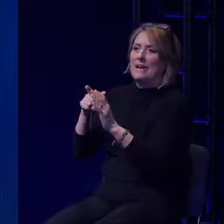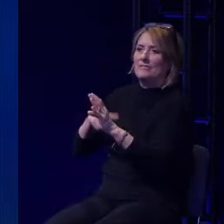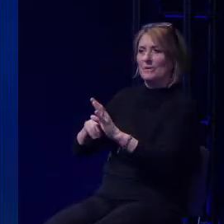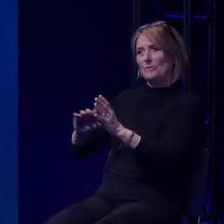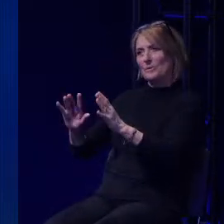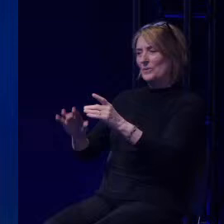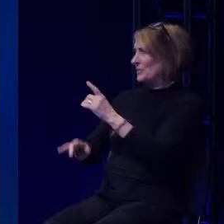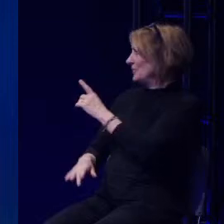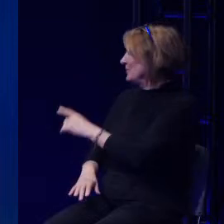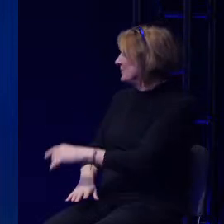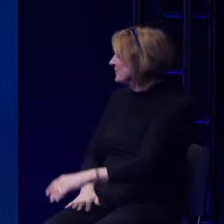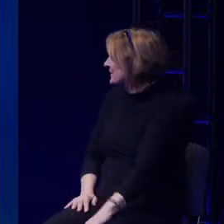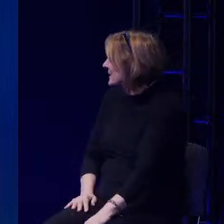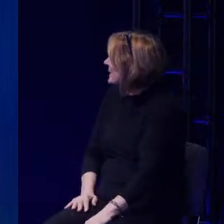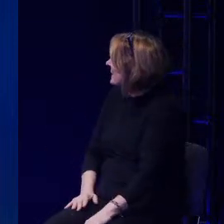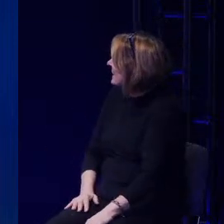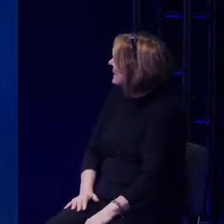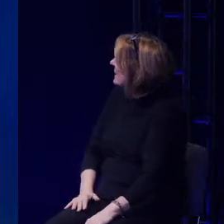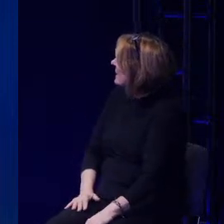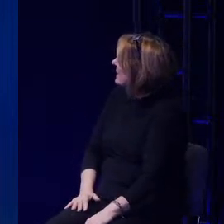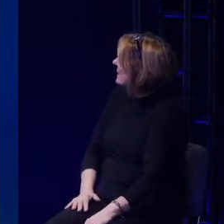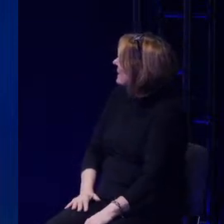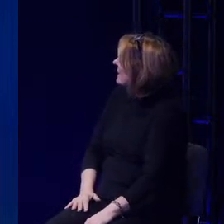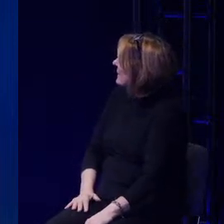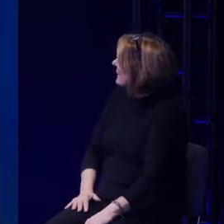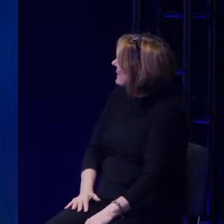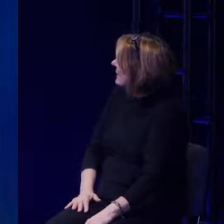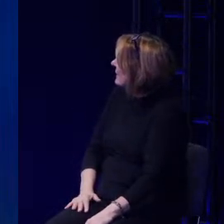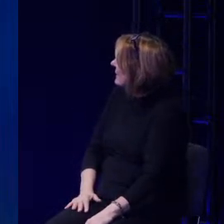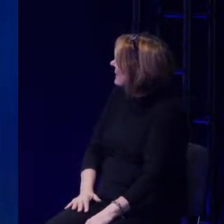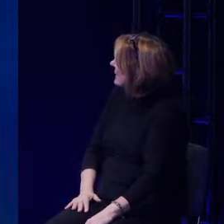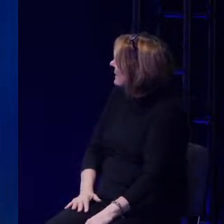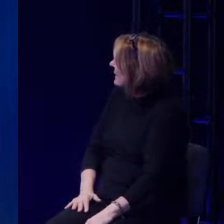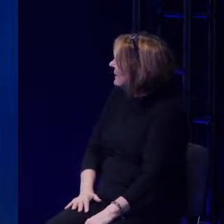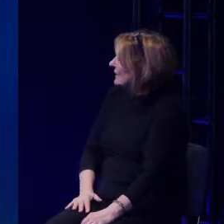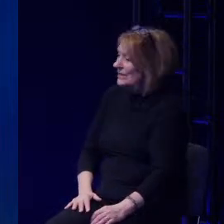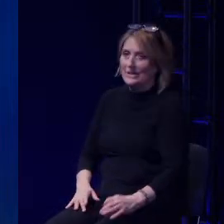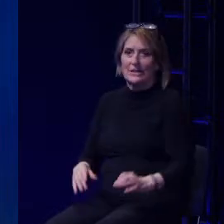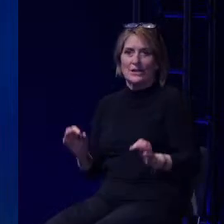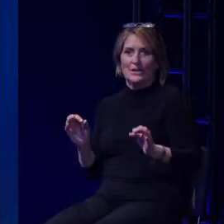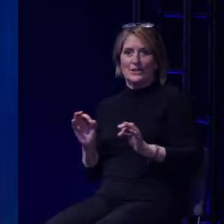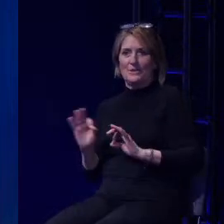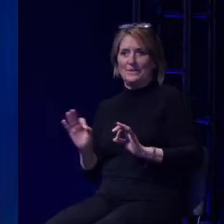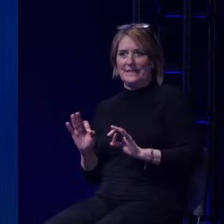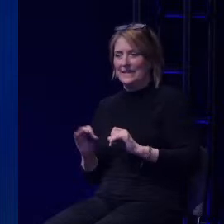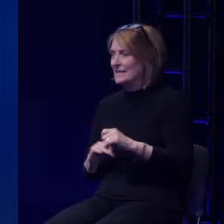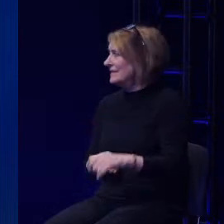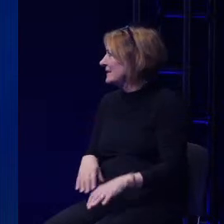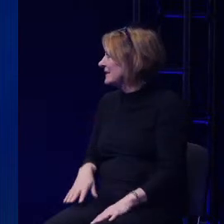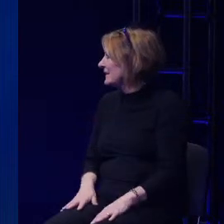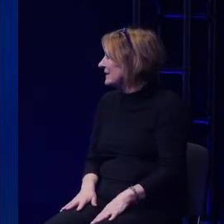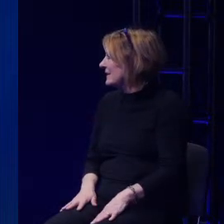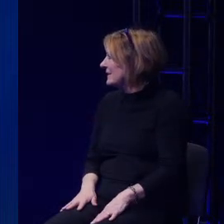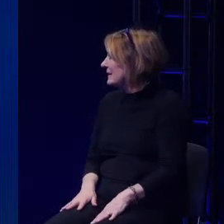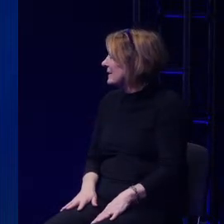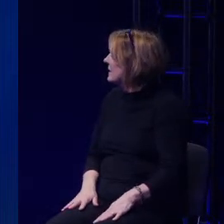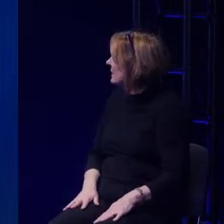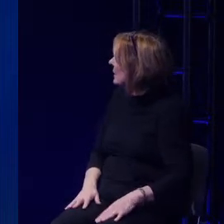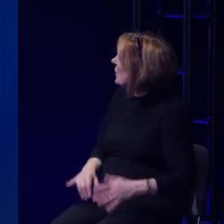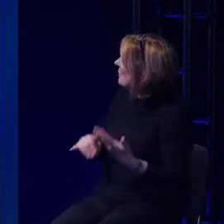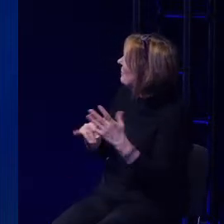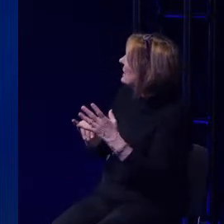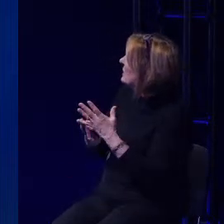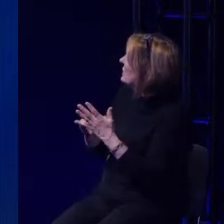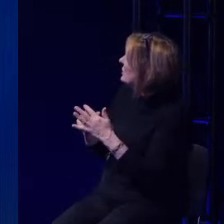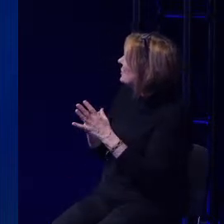Whoa. And next one should be Sean. Oh. I think we did. No, you did me. We did, Sean. Oh, we did Yeah. Sean. Oh, we did Sean. Yeah, There I you was go.